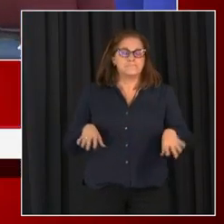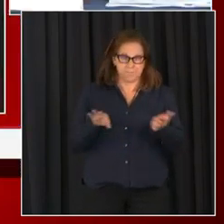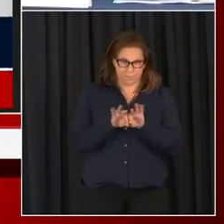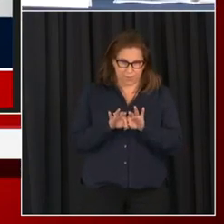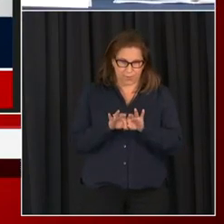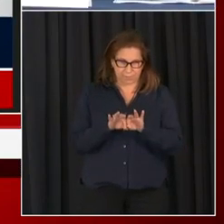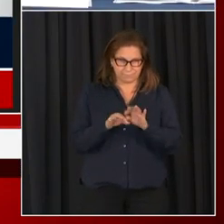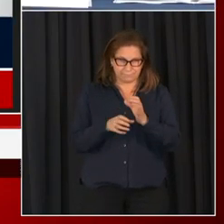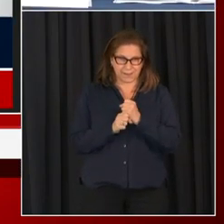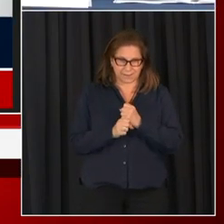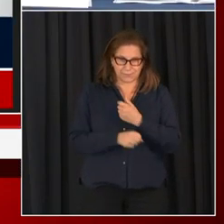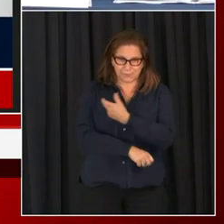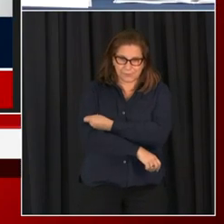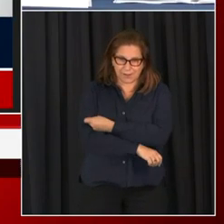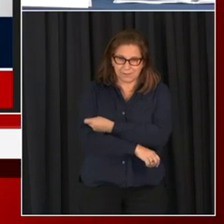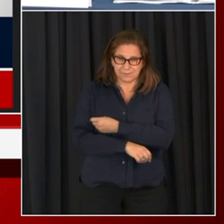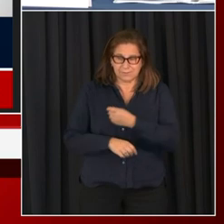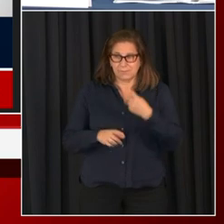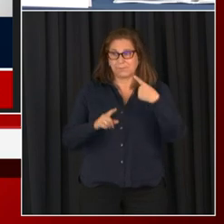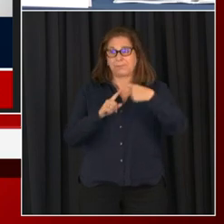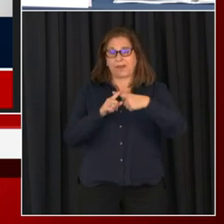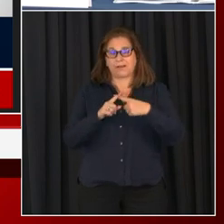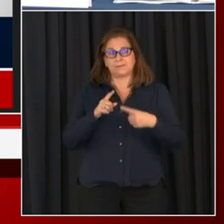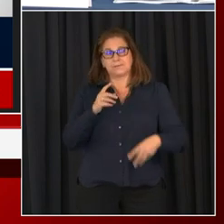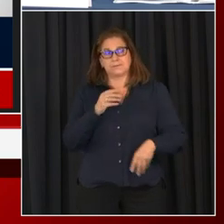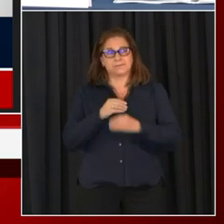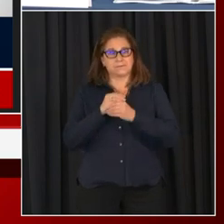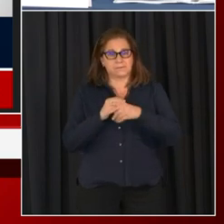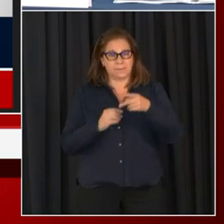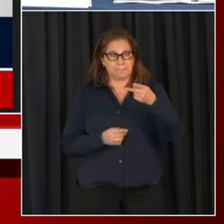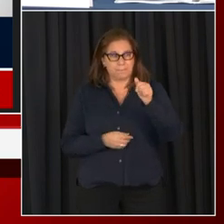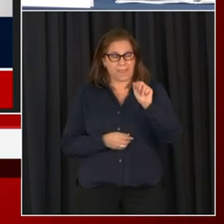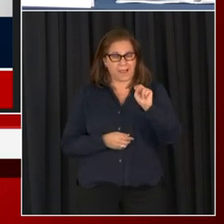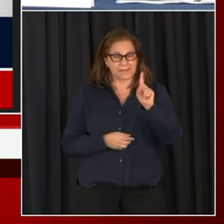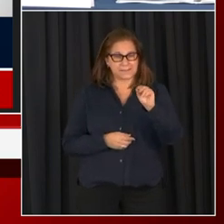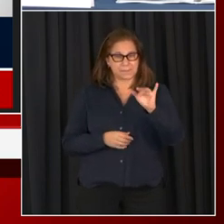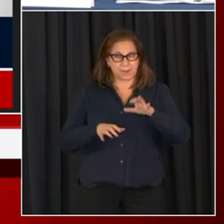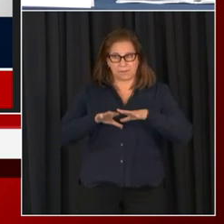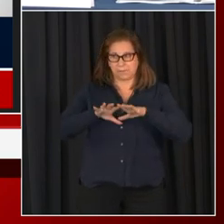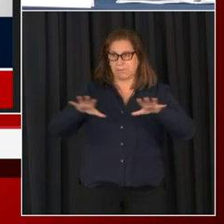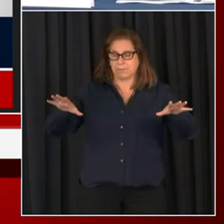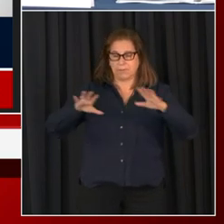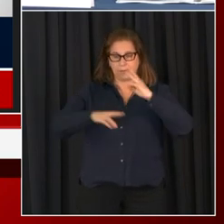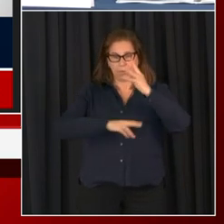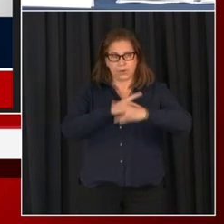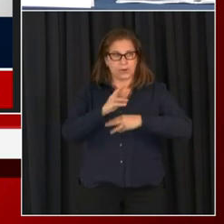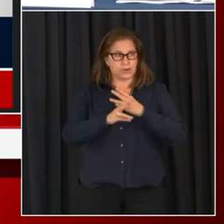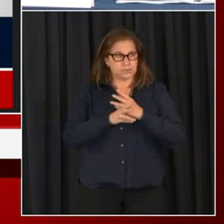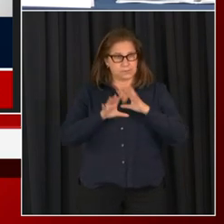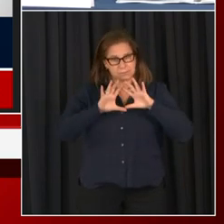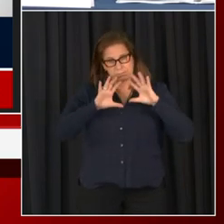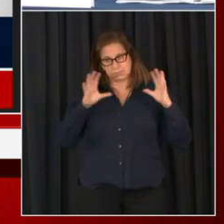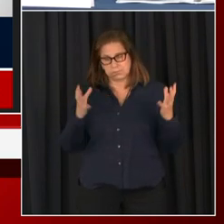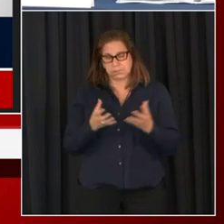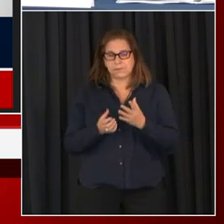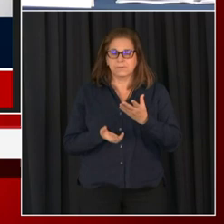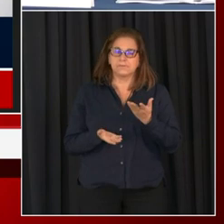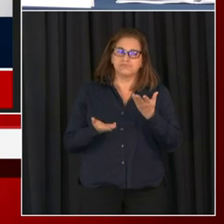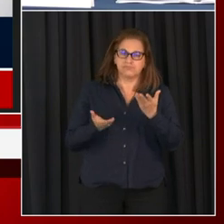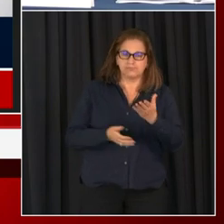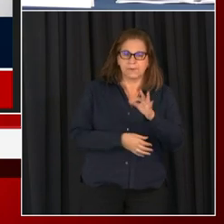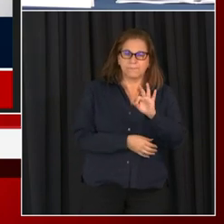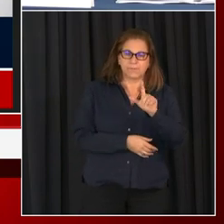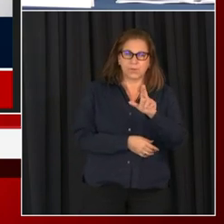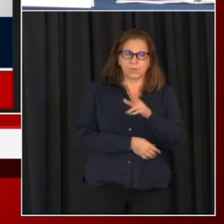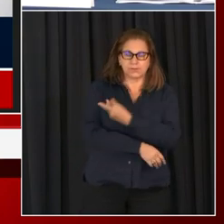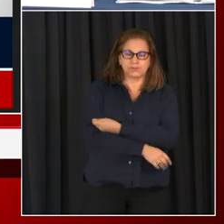are in a global pandemic. So we've made opportunities available for people to get their flu shots in the district. We have